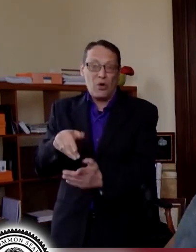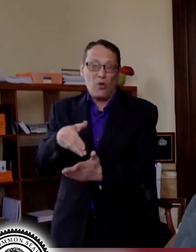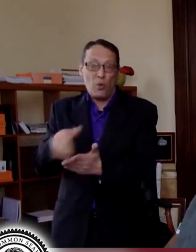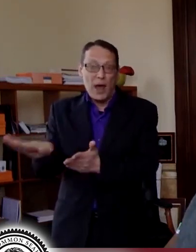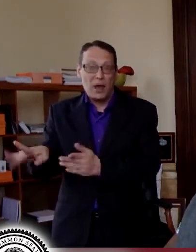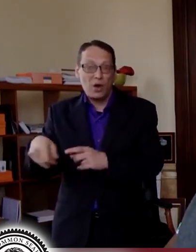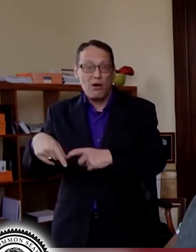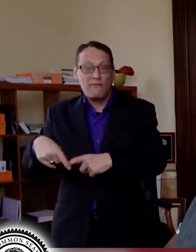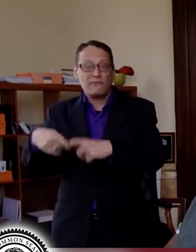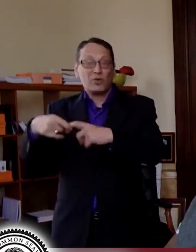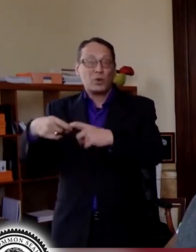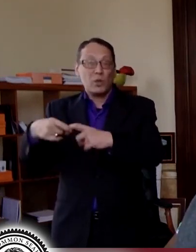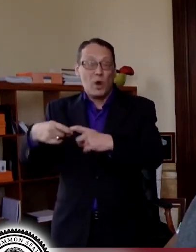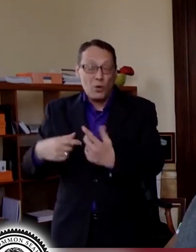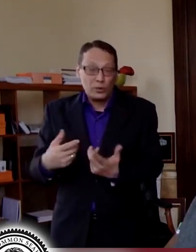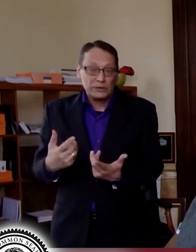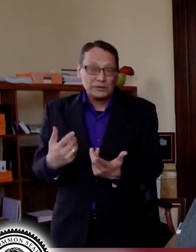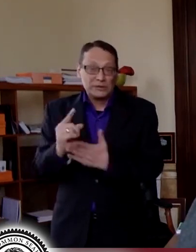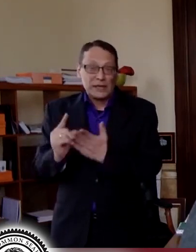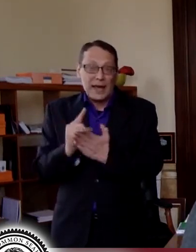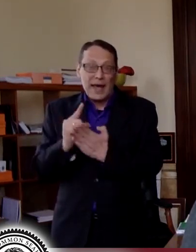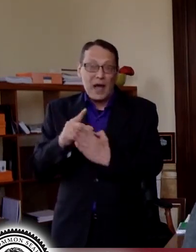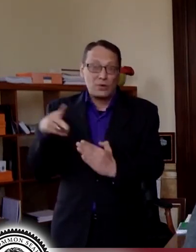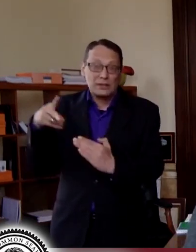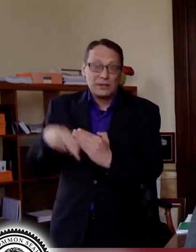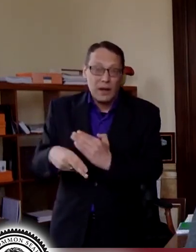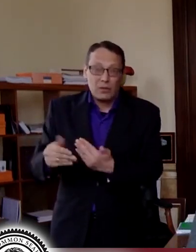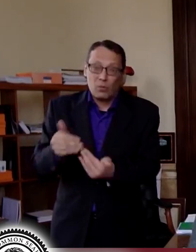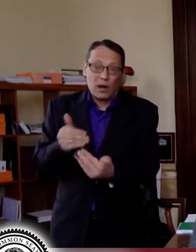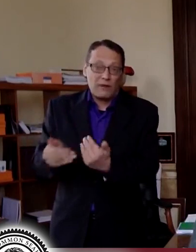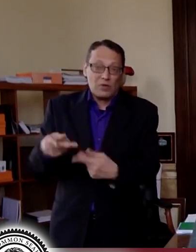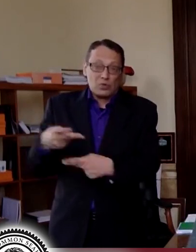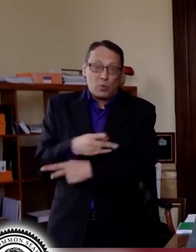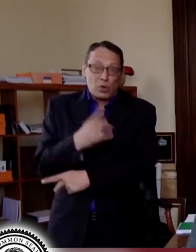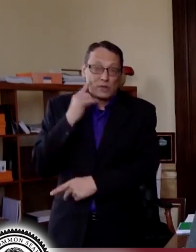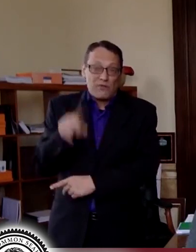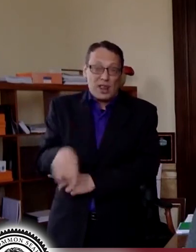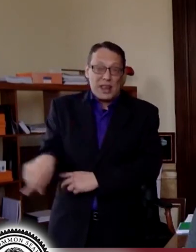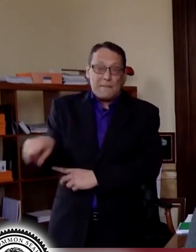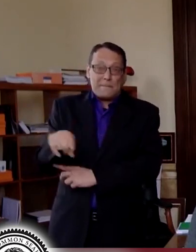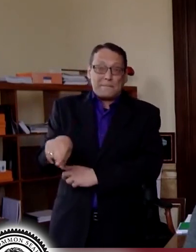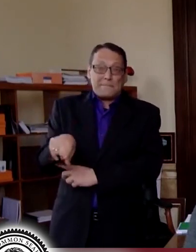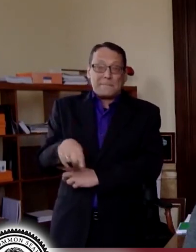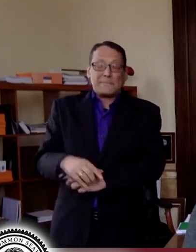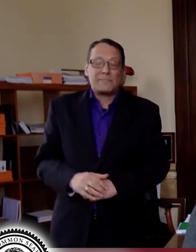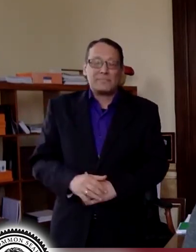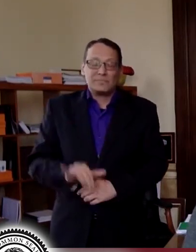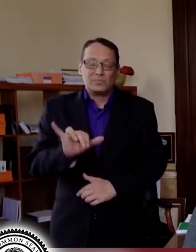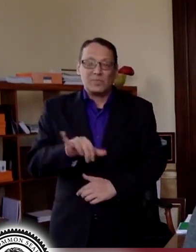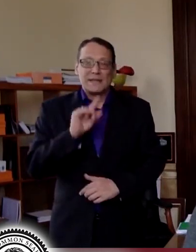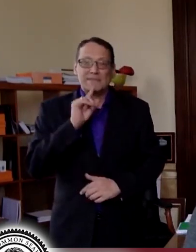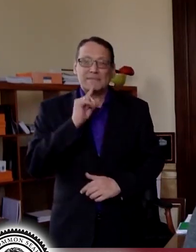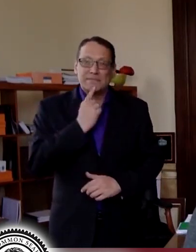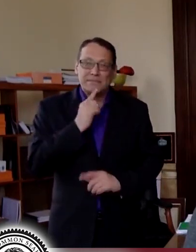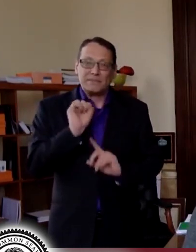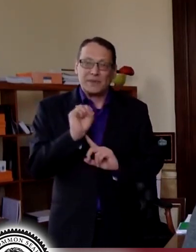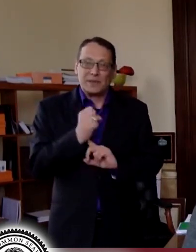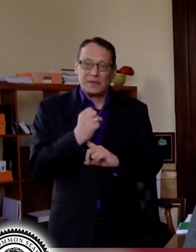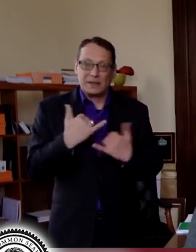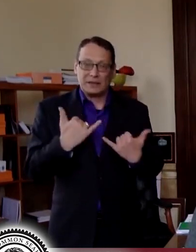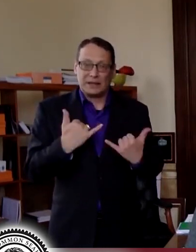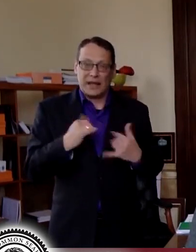furloughed, hours cut, etc. So that's the serious situation that we have in the budget right